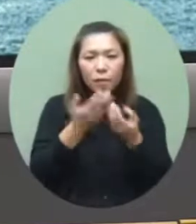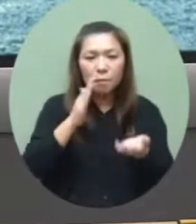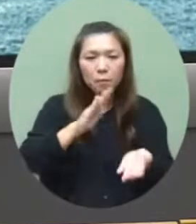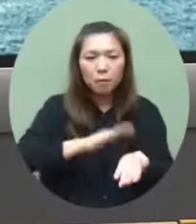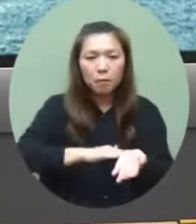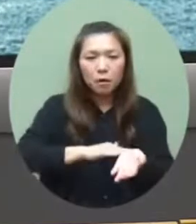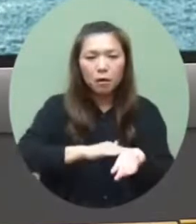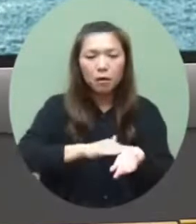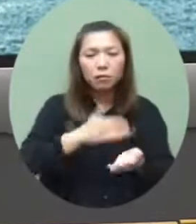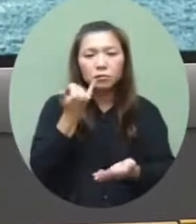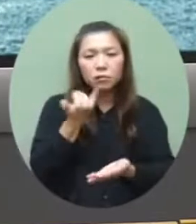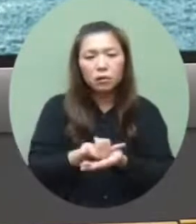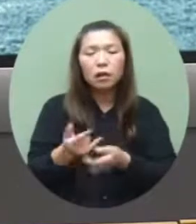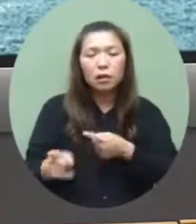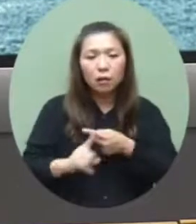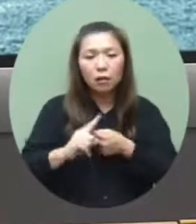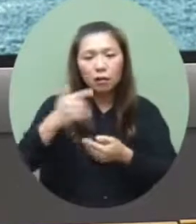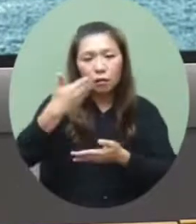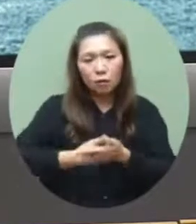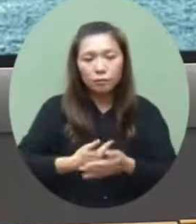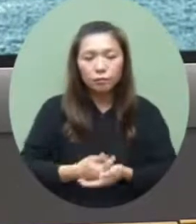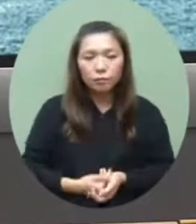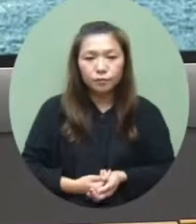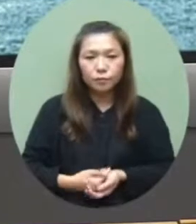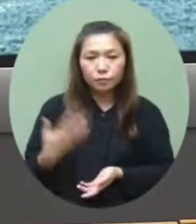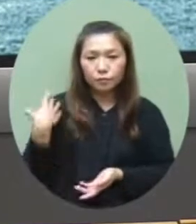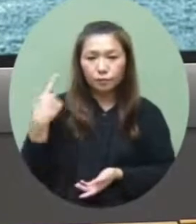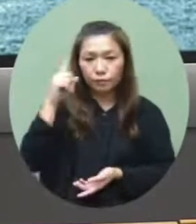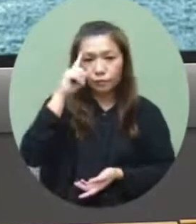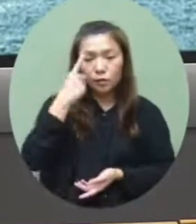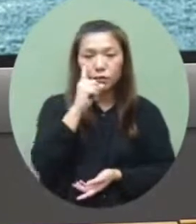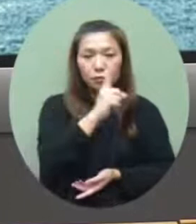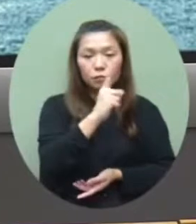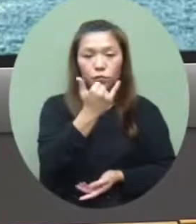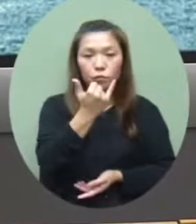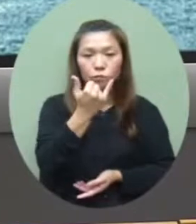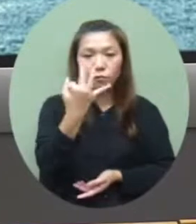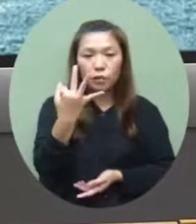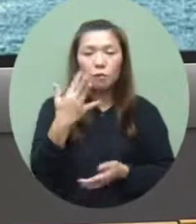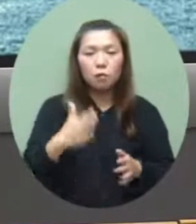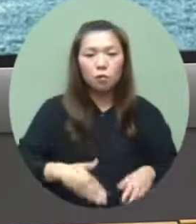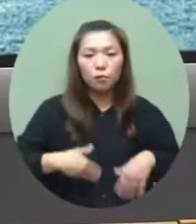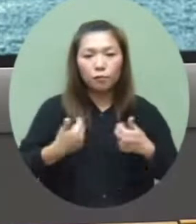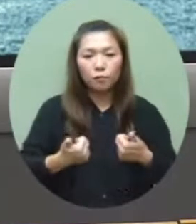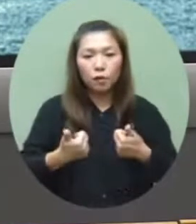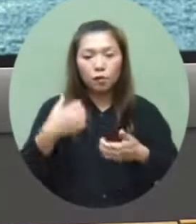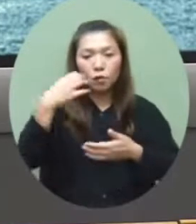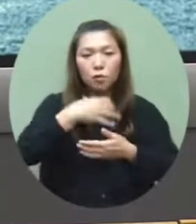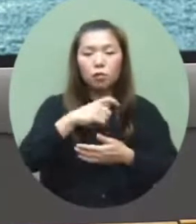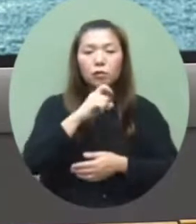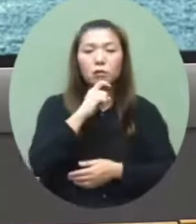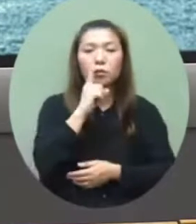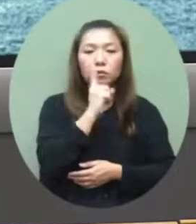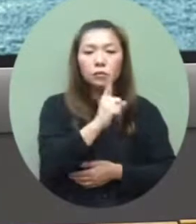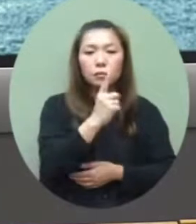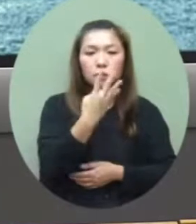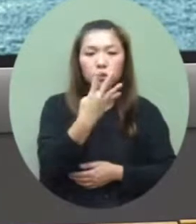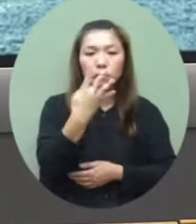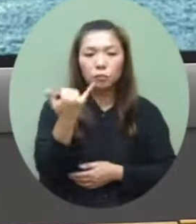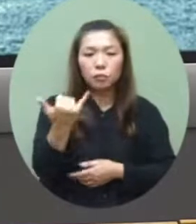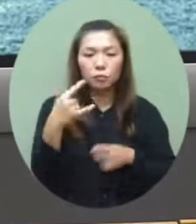can prescribe the oral antiviral drugs to reduce the chance of passing away or getting a serious